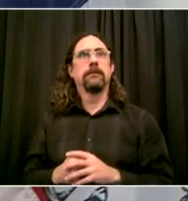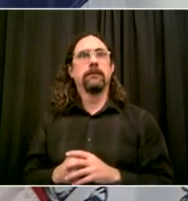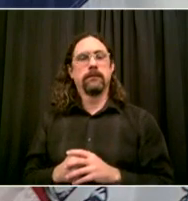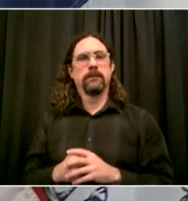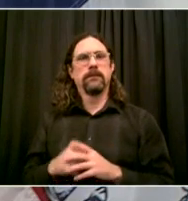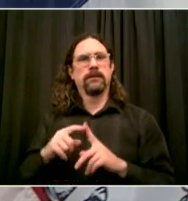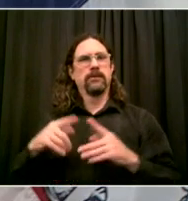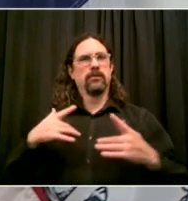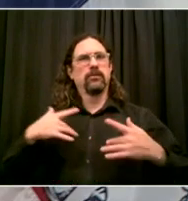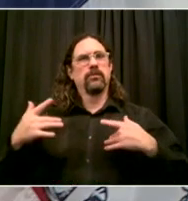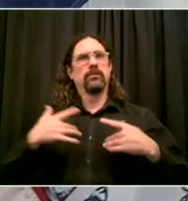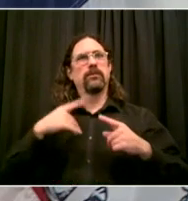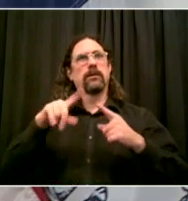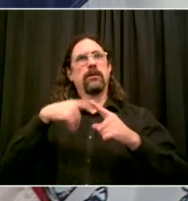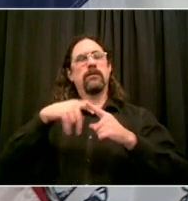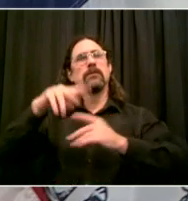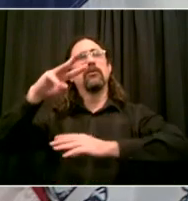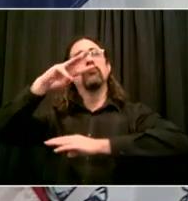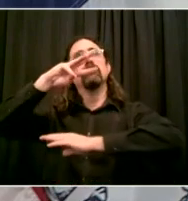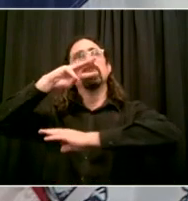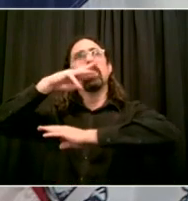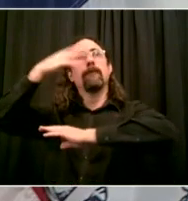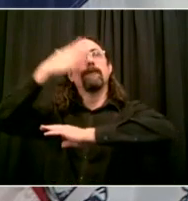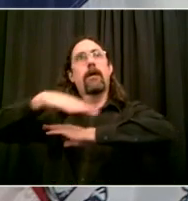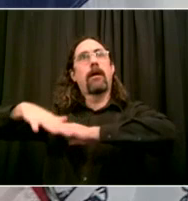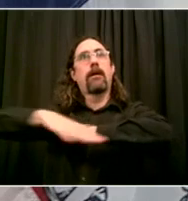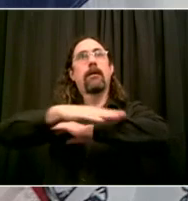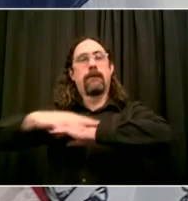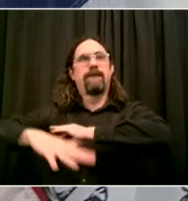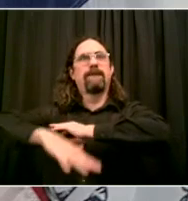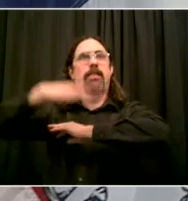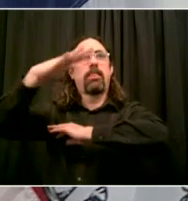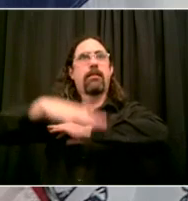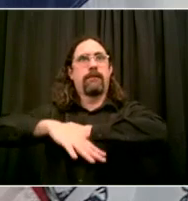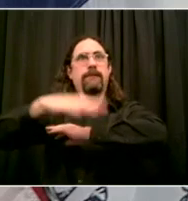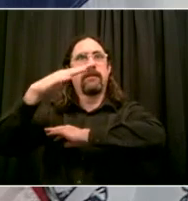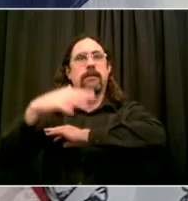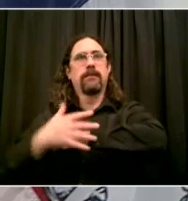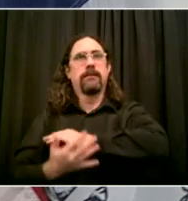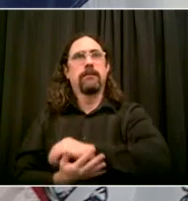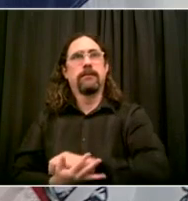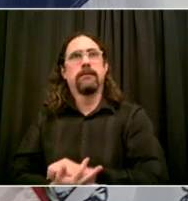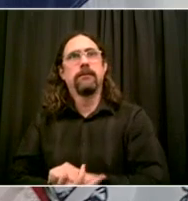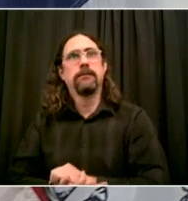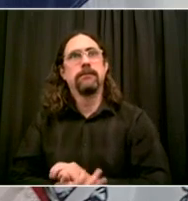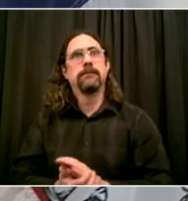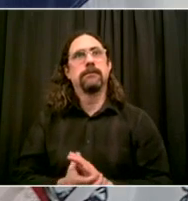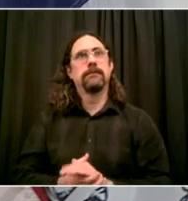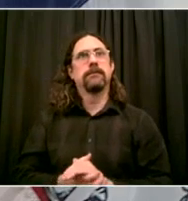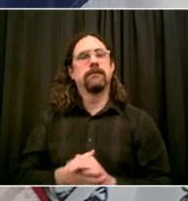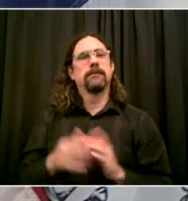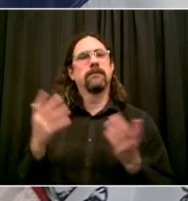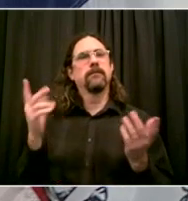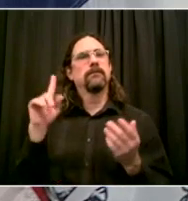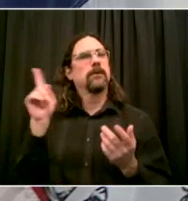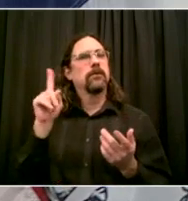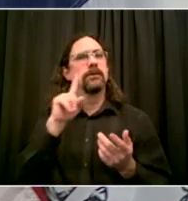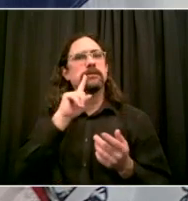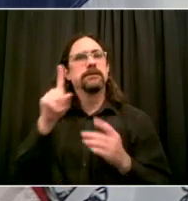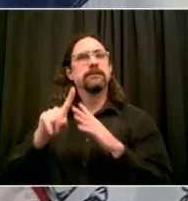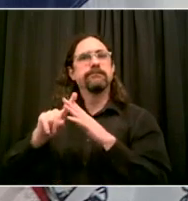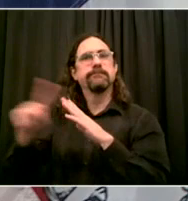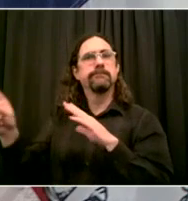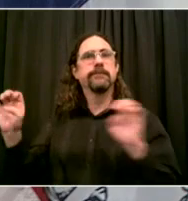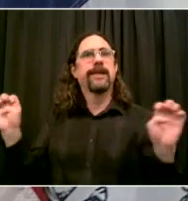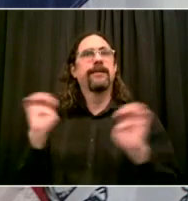And my understanding is whatever the PR narrative may be, the developer has not committed to cleaning up Flushing Creek despite